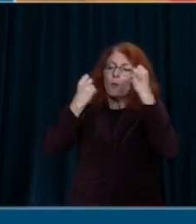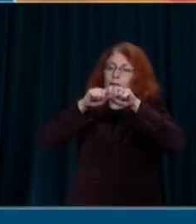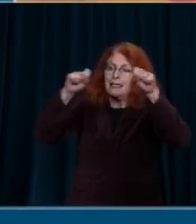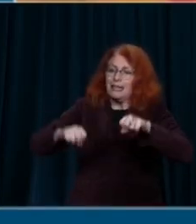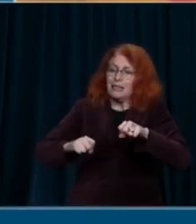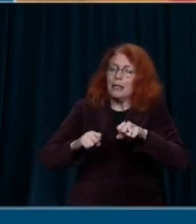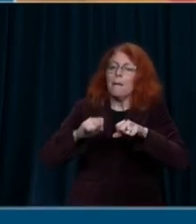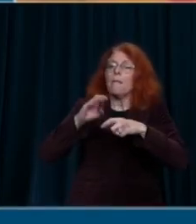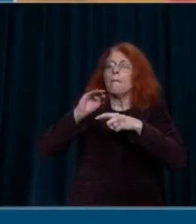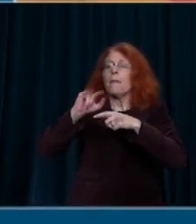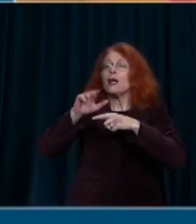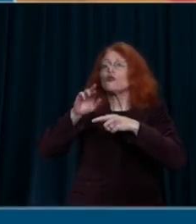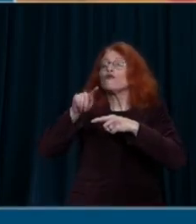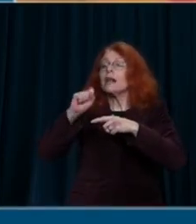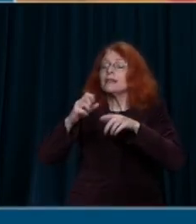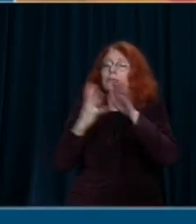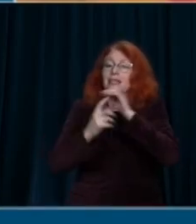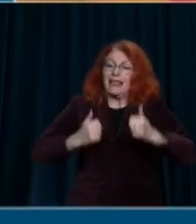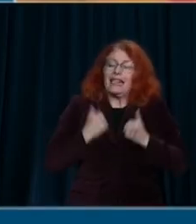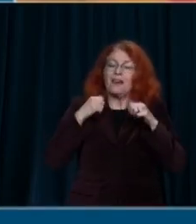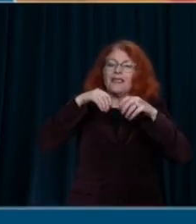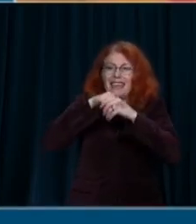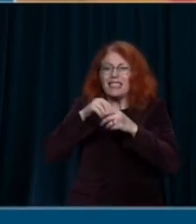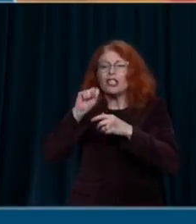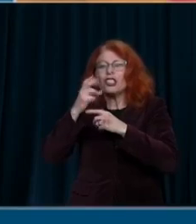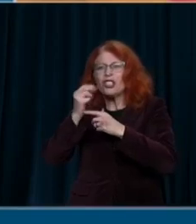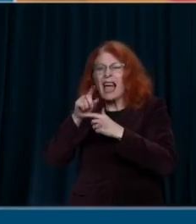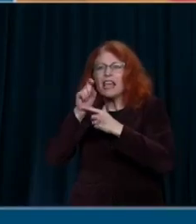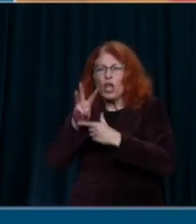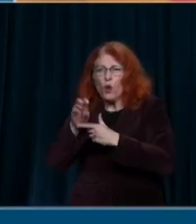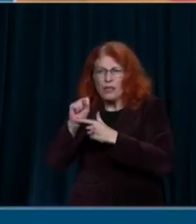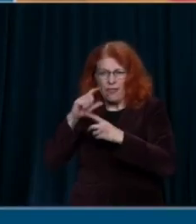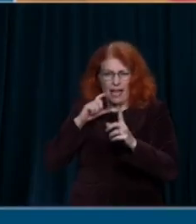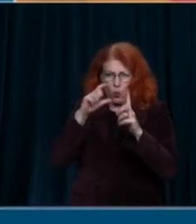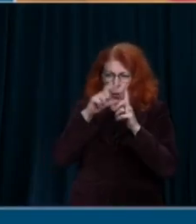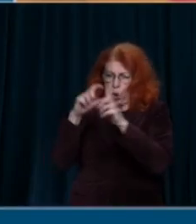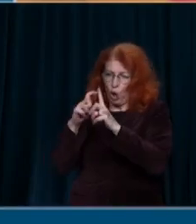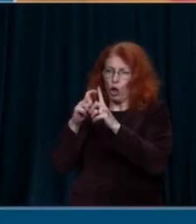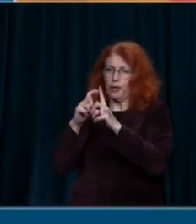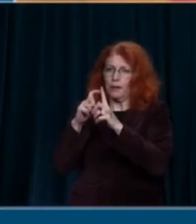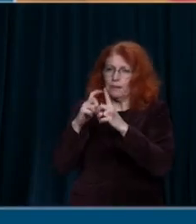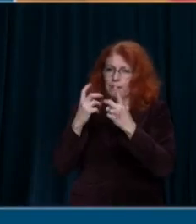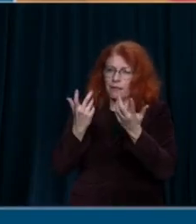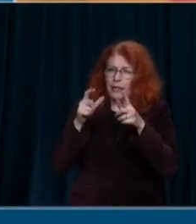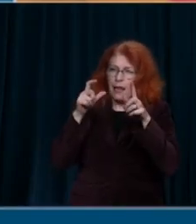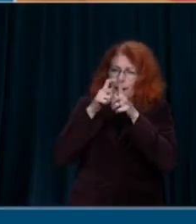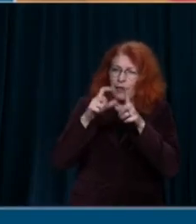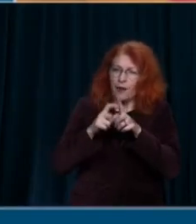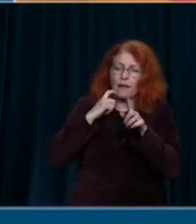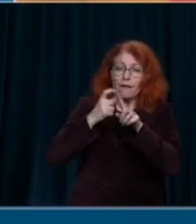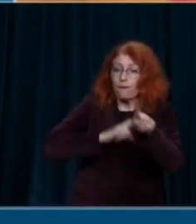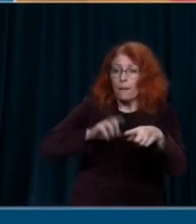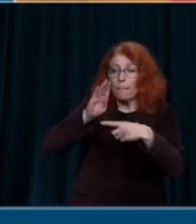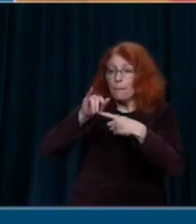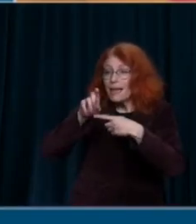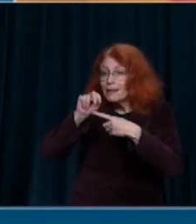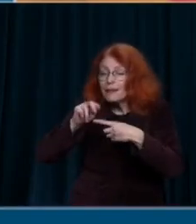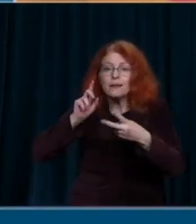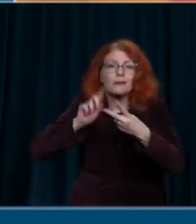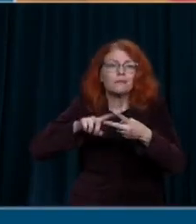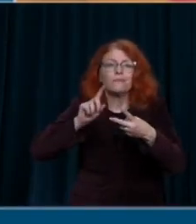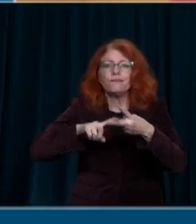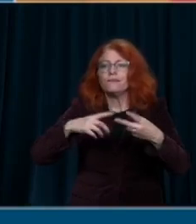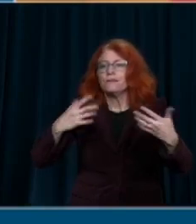migrants must live in the shadows. I mean, that language is language that could come from Biden, could come from